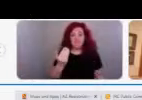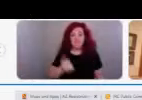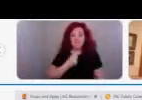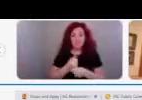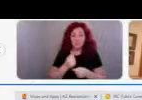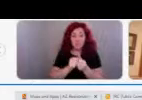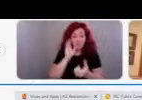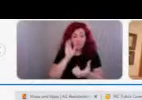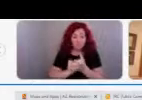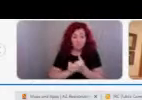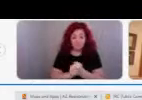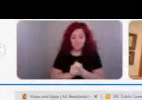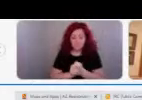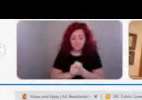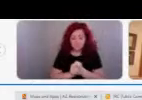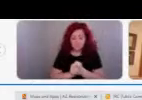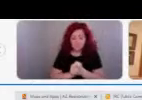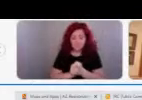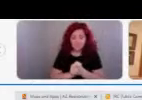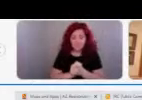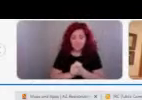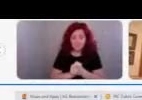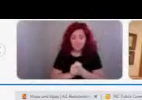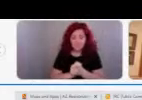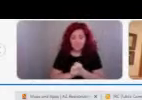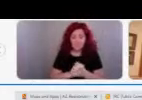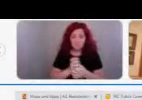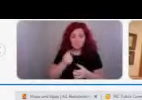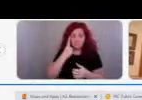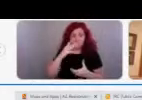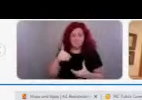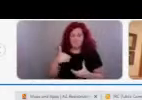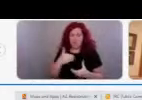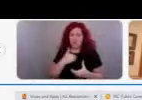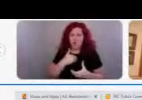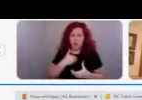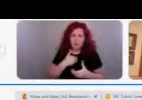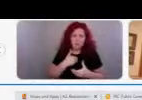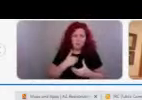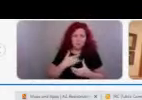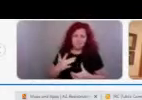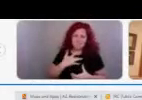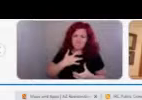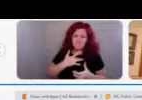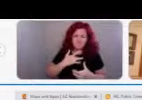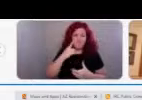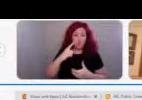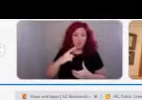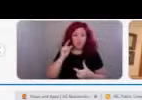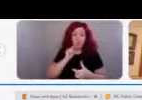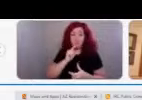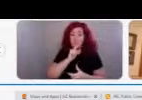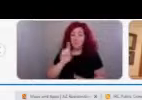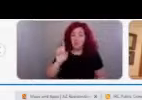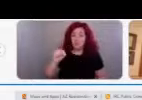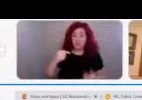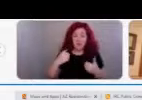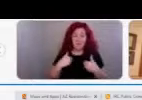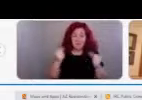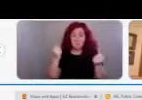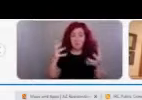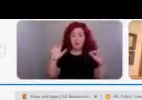husband uh this is the heart and soul of gilbert our downtown area is filled with dew shops and